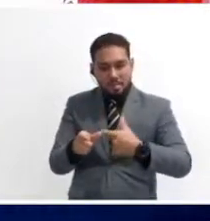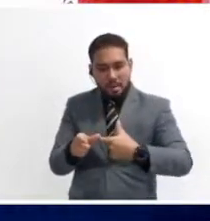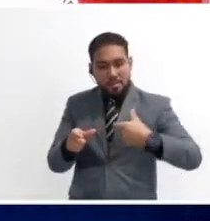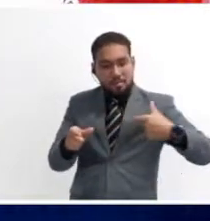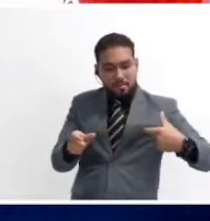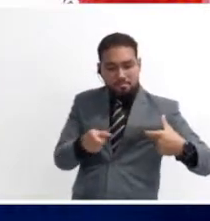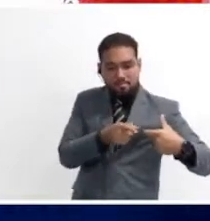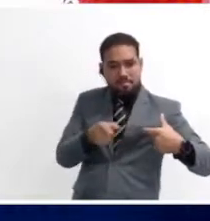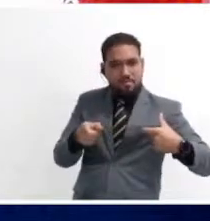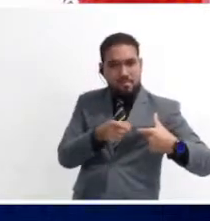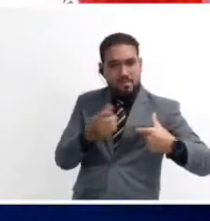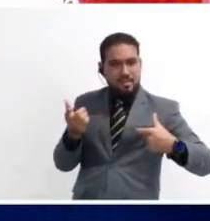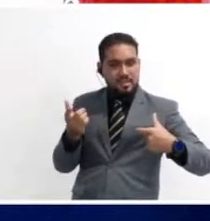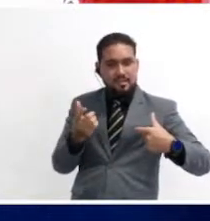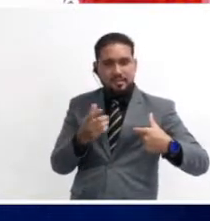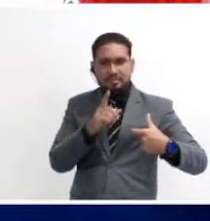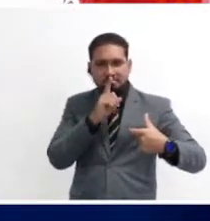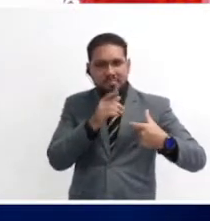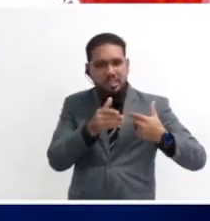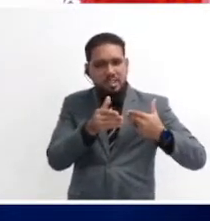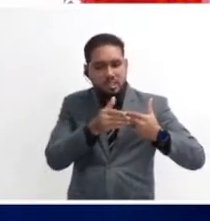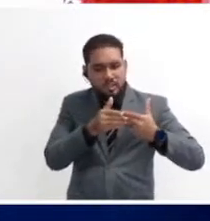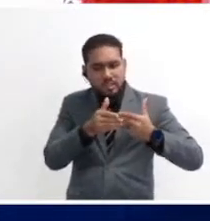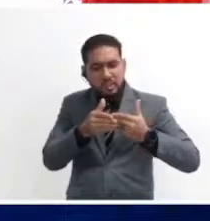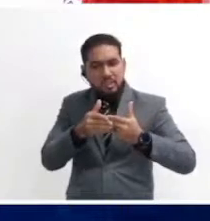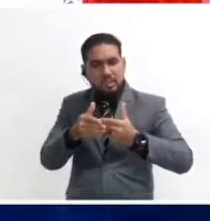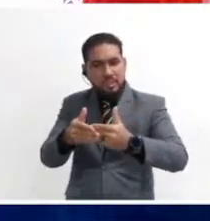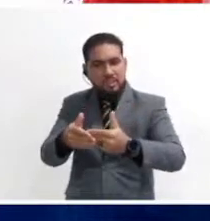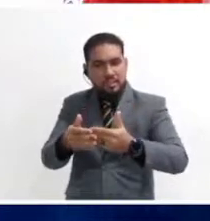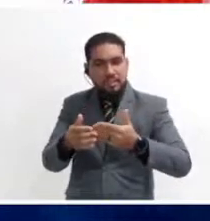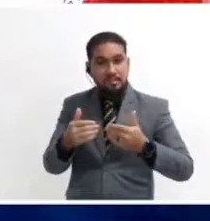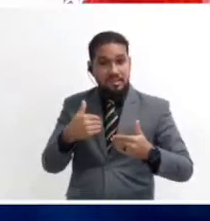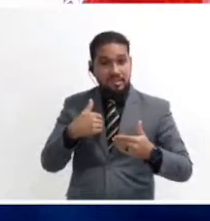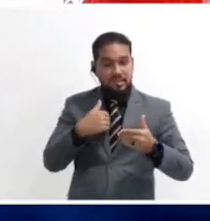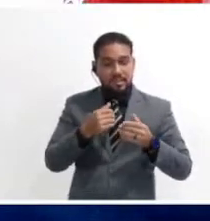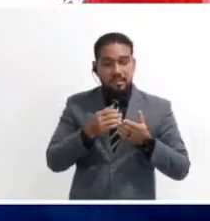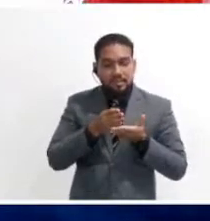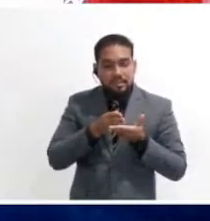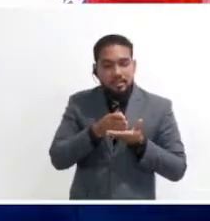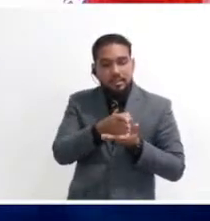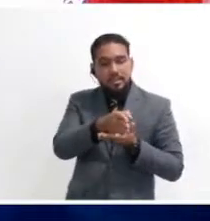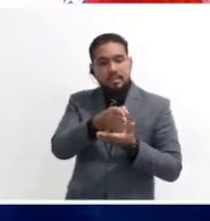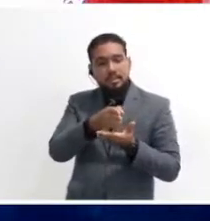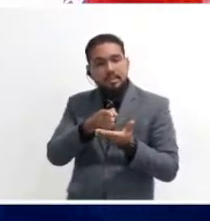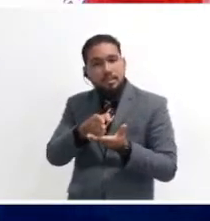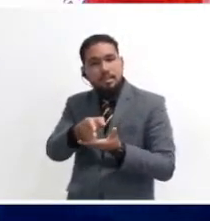possible. And those connection lines are as short as possible from the memory to the processor.